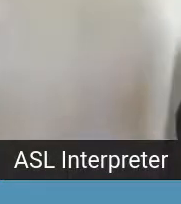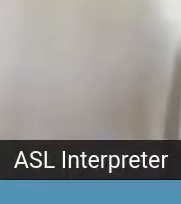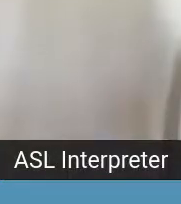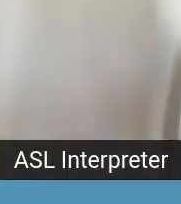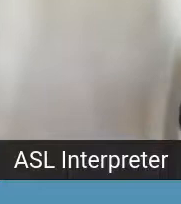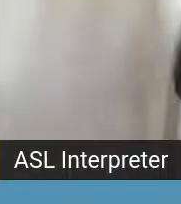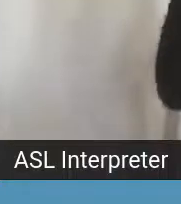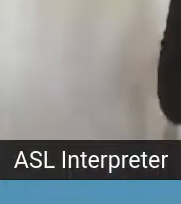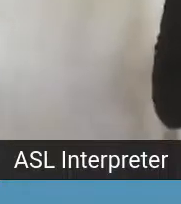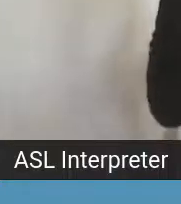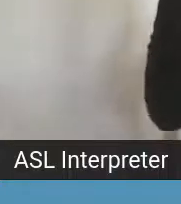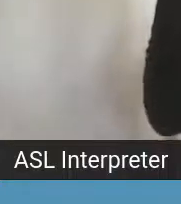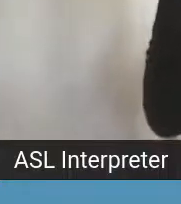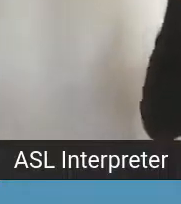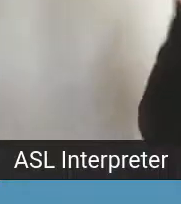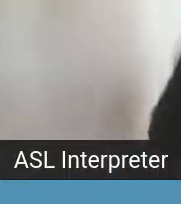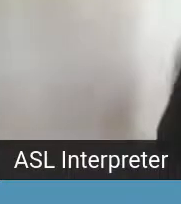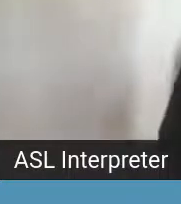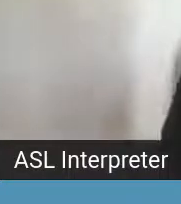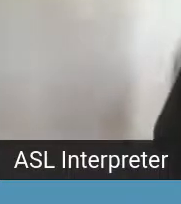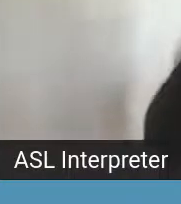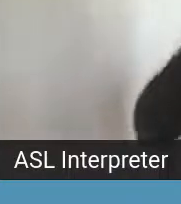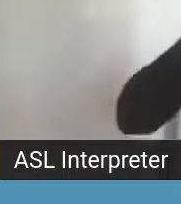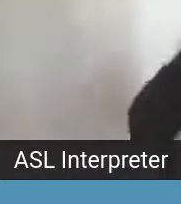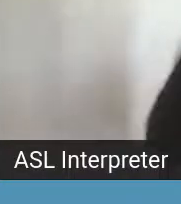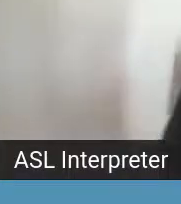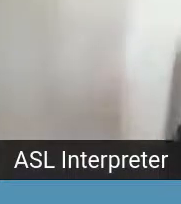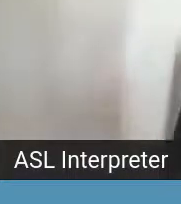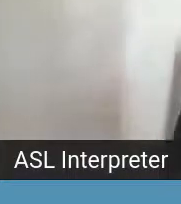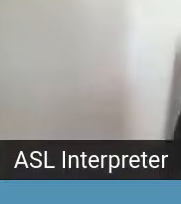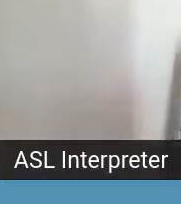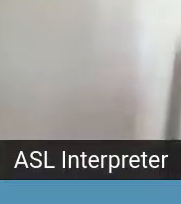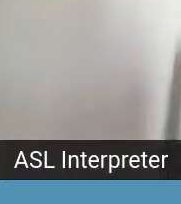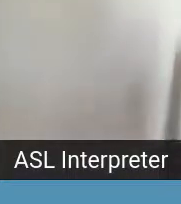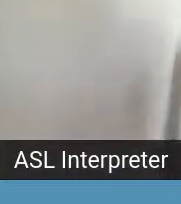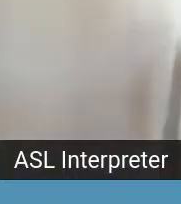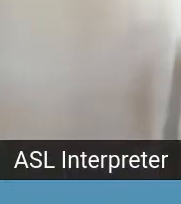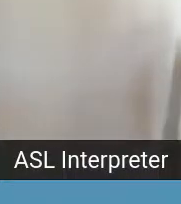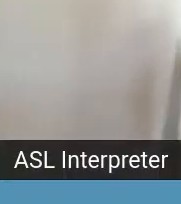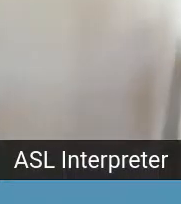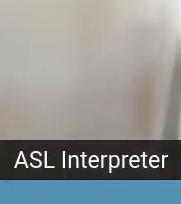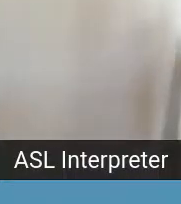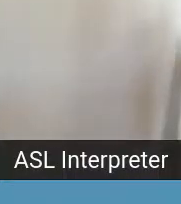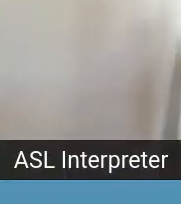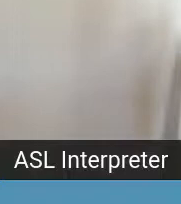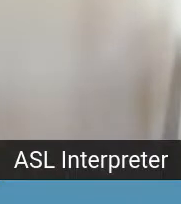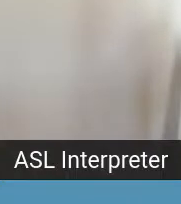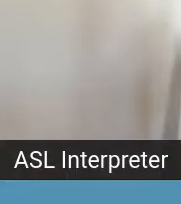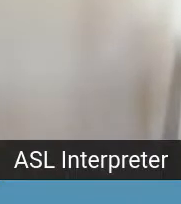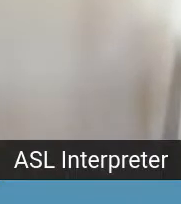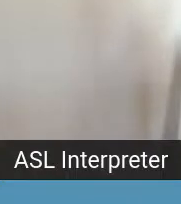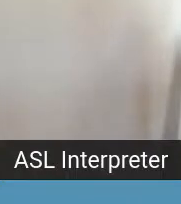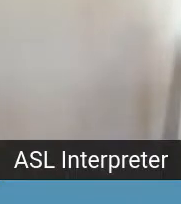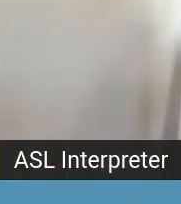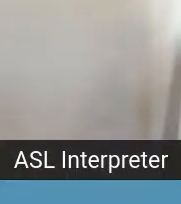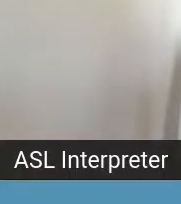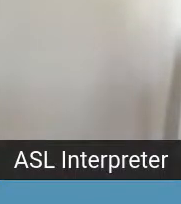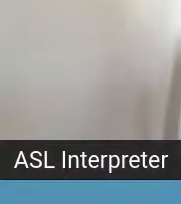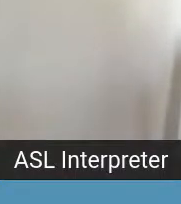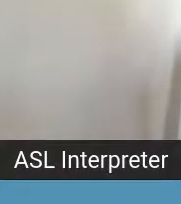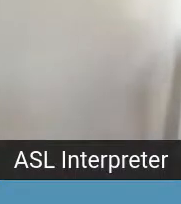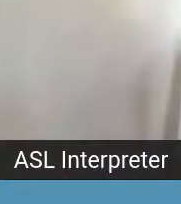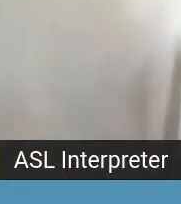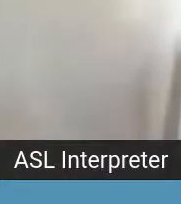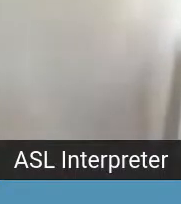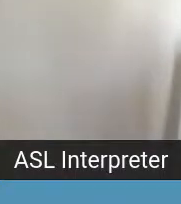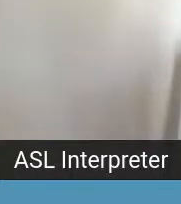a multi-step checkout process, there could be something happening there that's standing in the way of people completing a